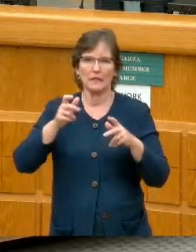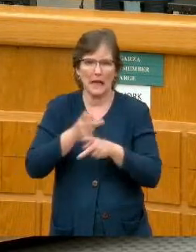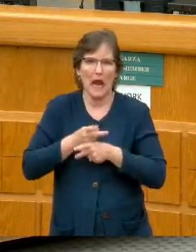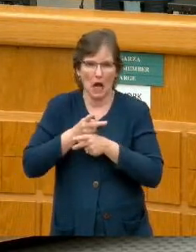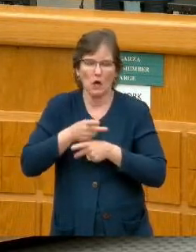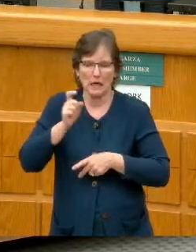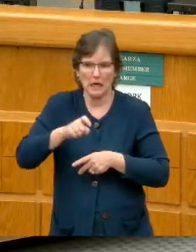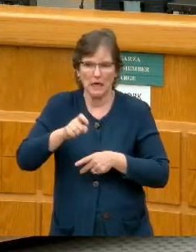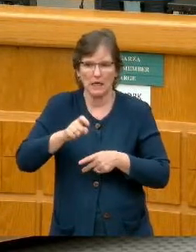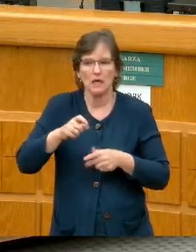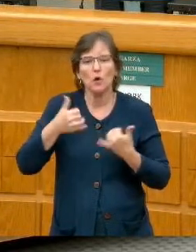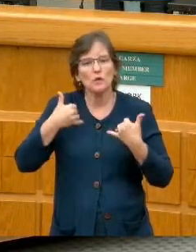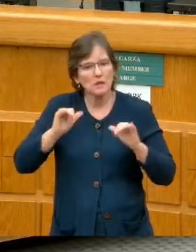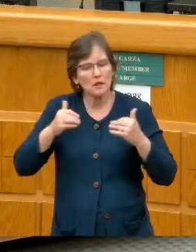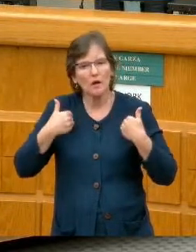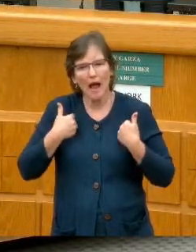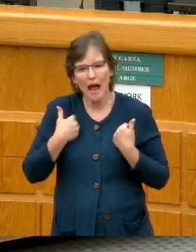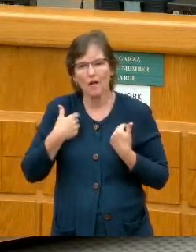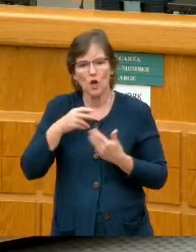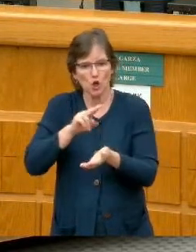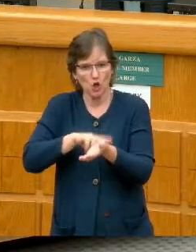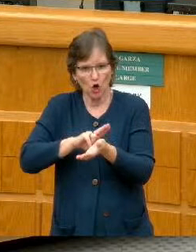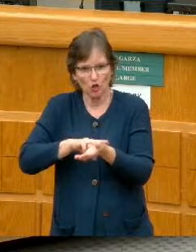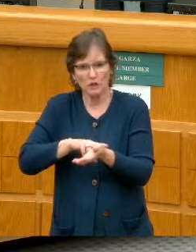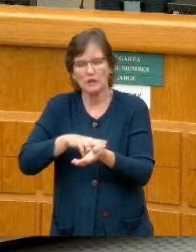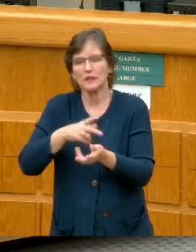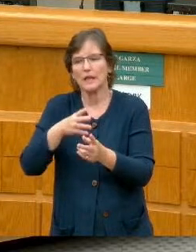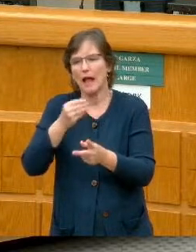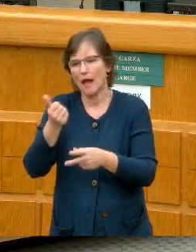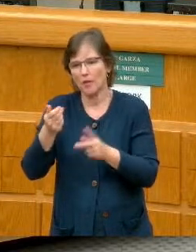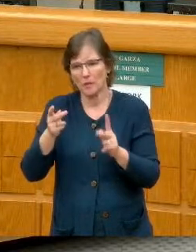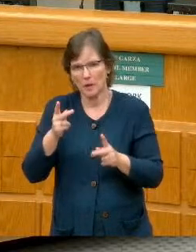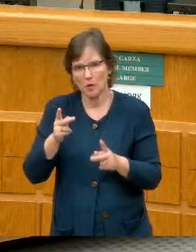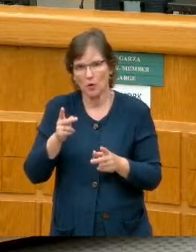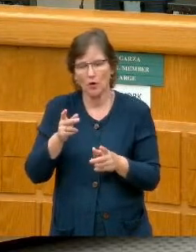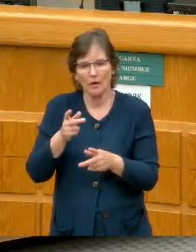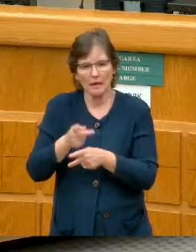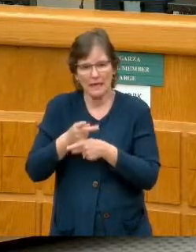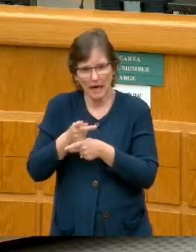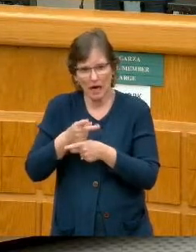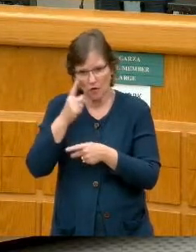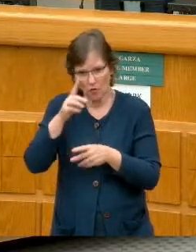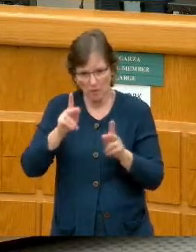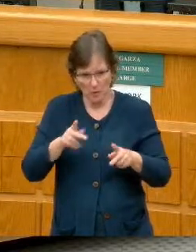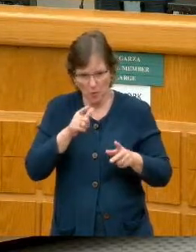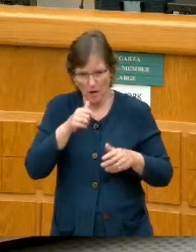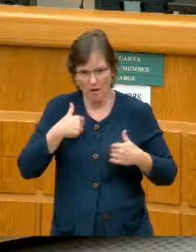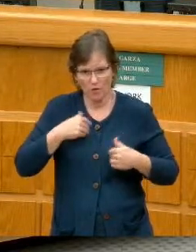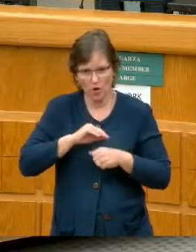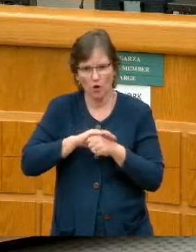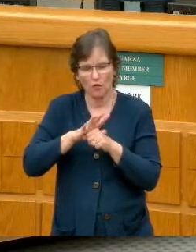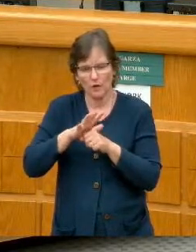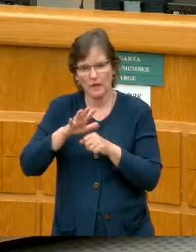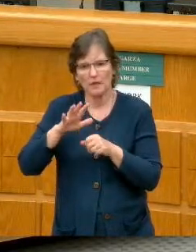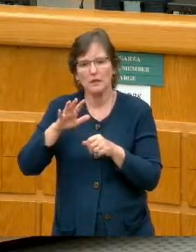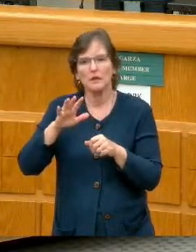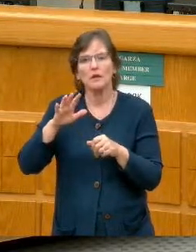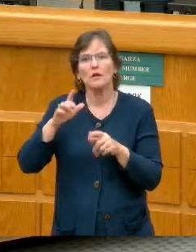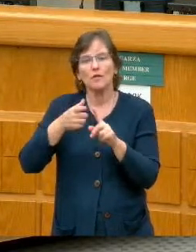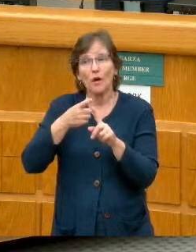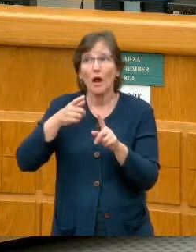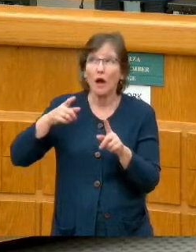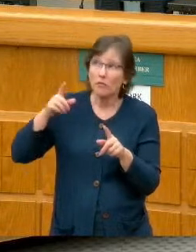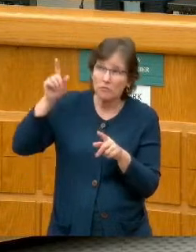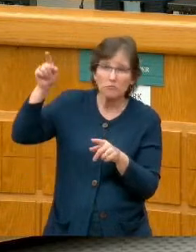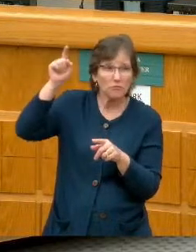And as of today, there are 26 people in the coastal bend ICUs with COVID-19. That's down from the